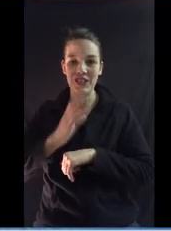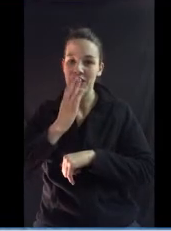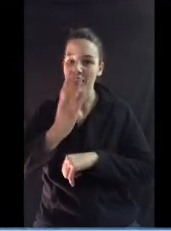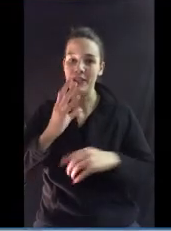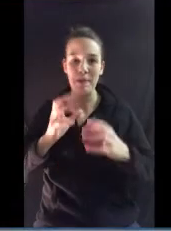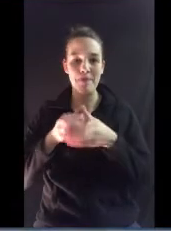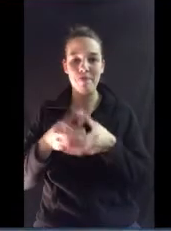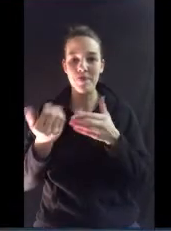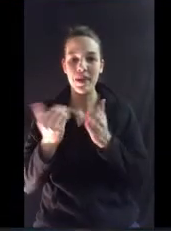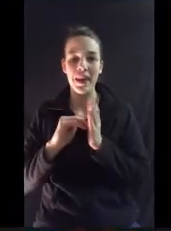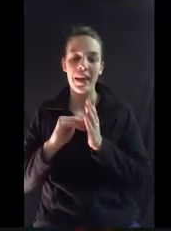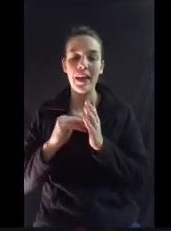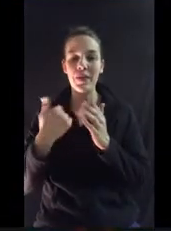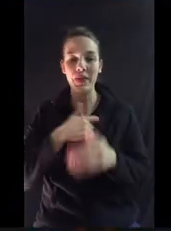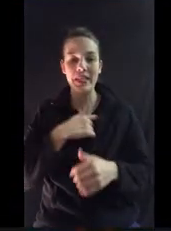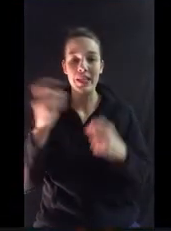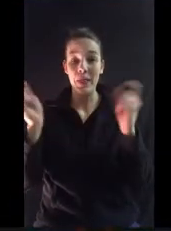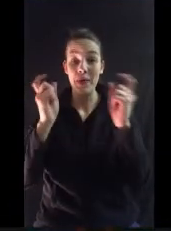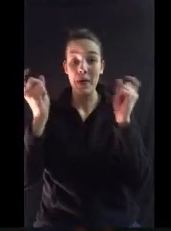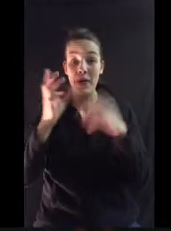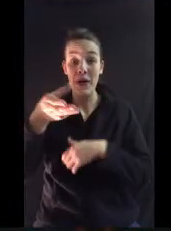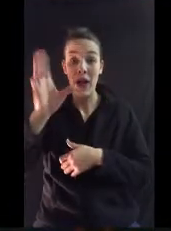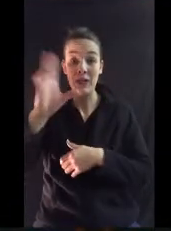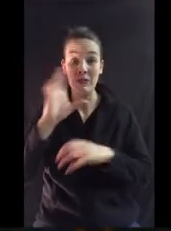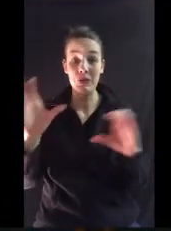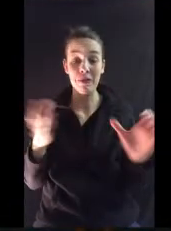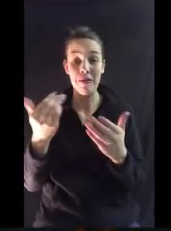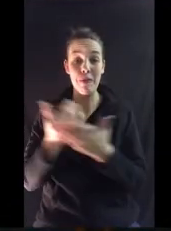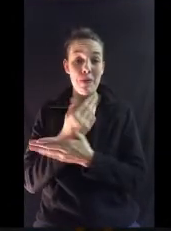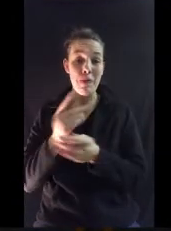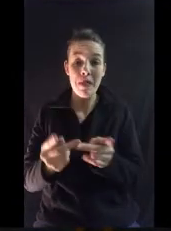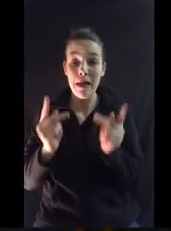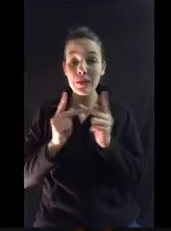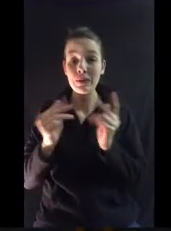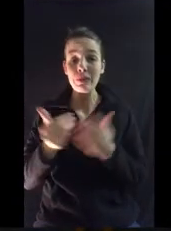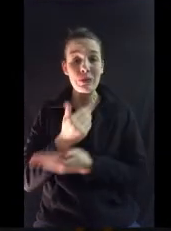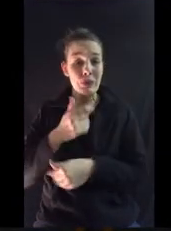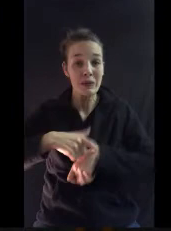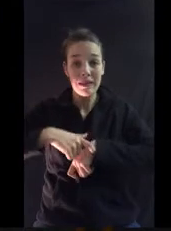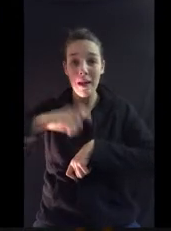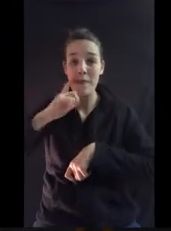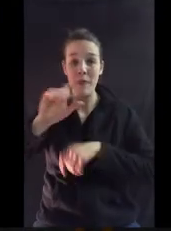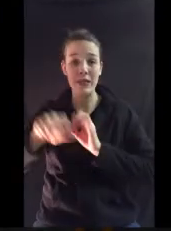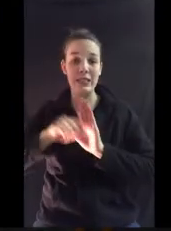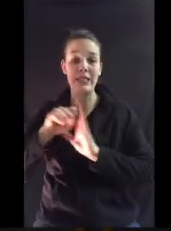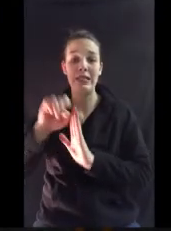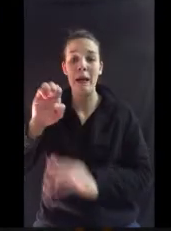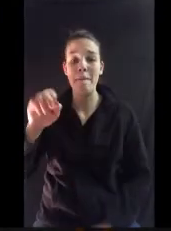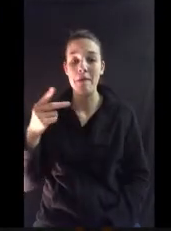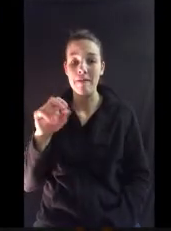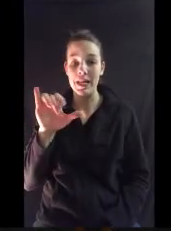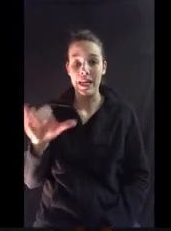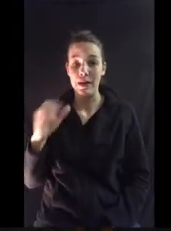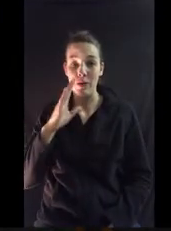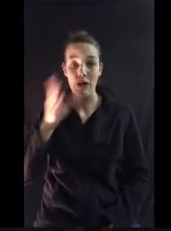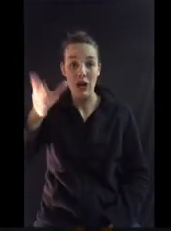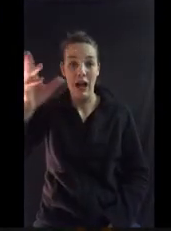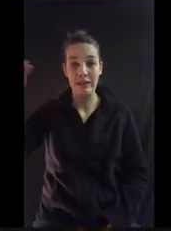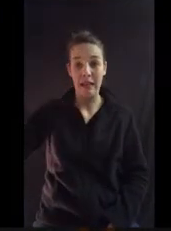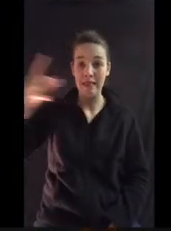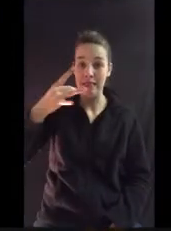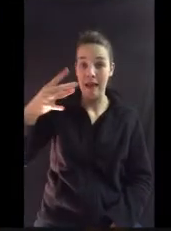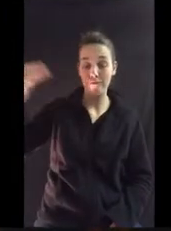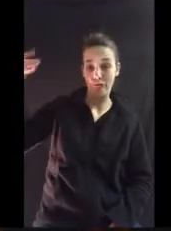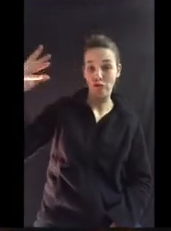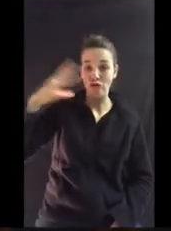Well, good morning, Peace Church. It's good to be gathered with you once again as we celebrate what God is doing in this new place, a new time. We're in the season of Epiphany, where